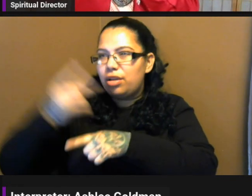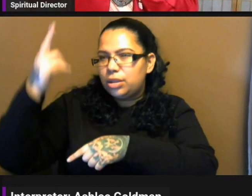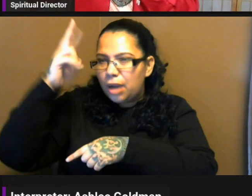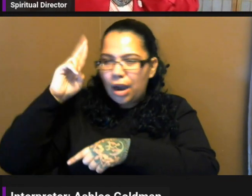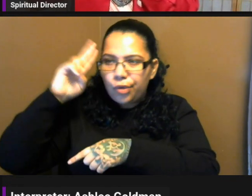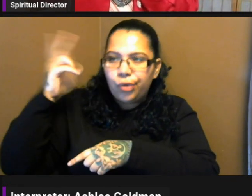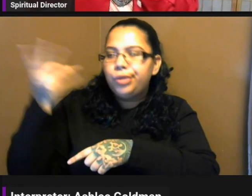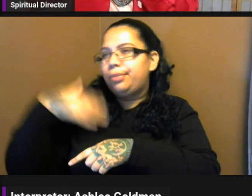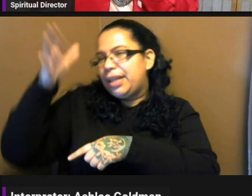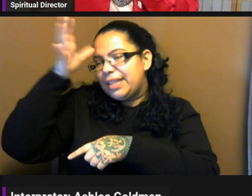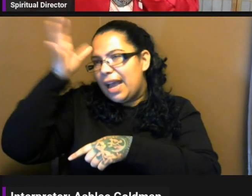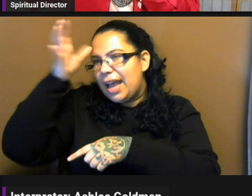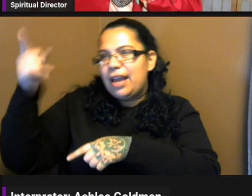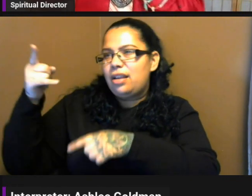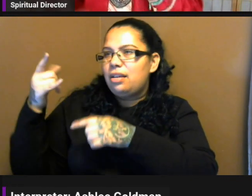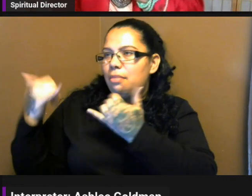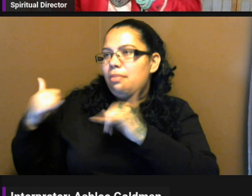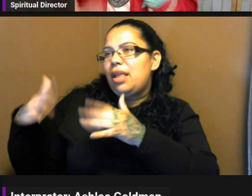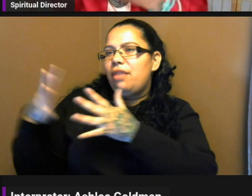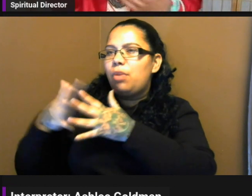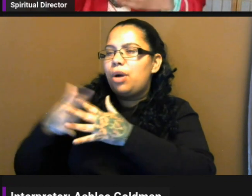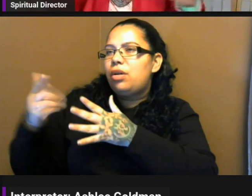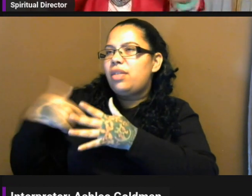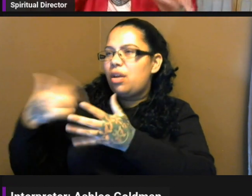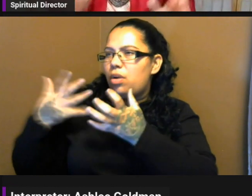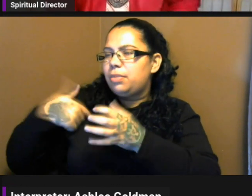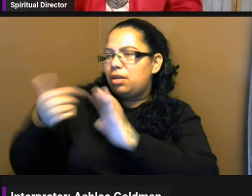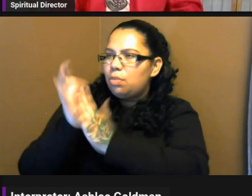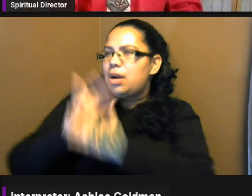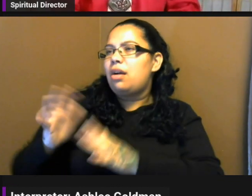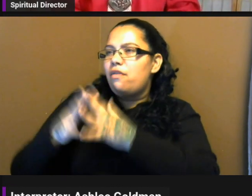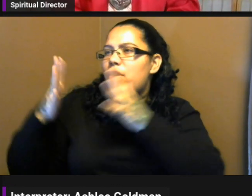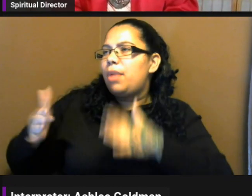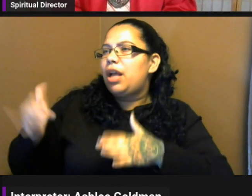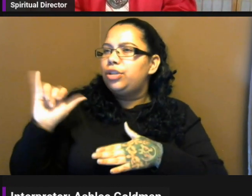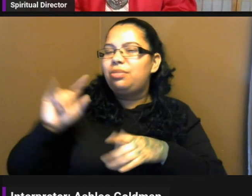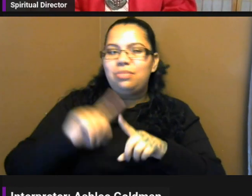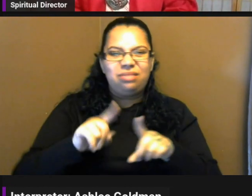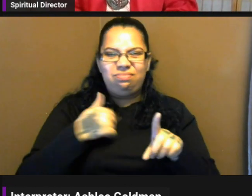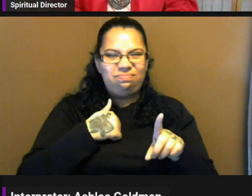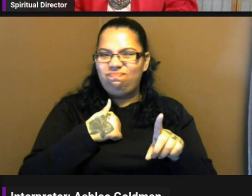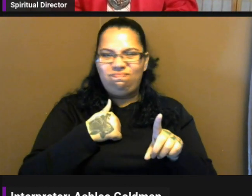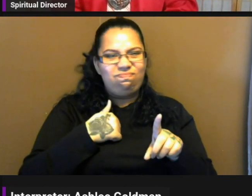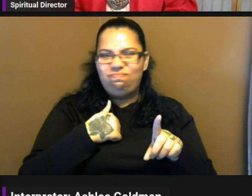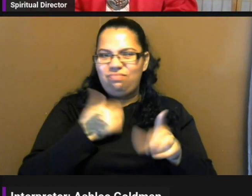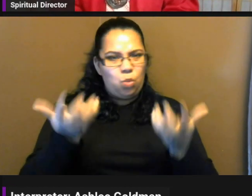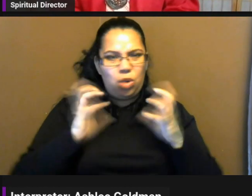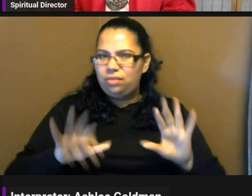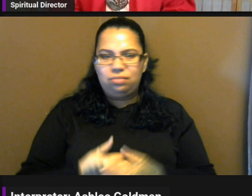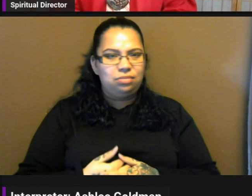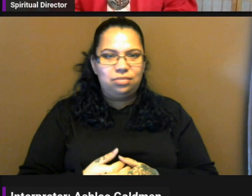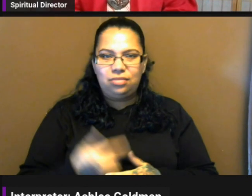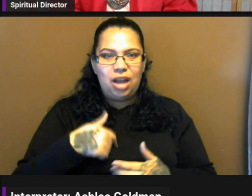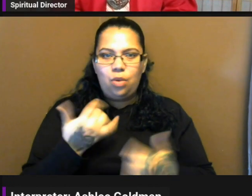uncles did. It's what my father. That's not what I don't want to do. I don't want to be the star football player.